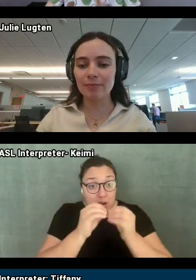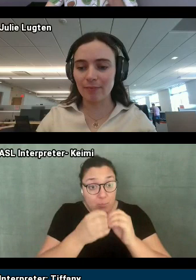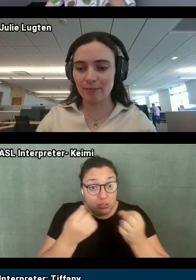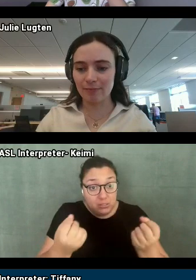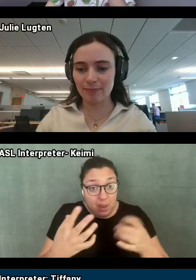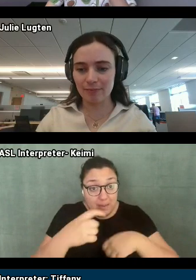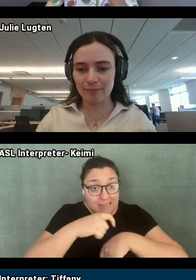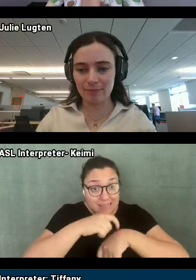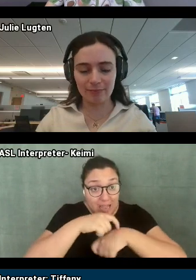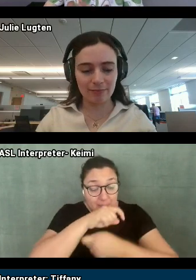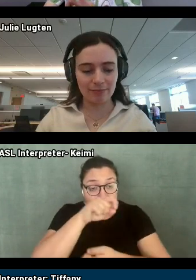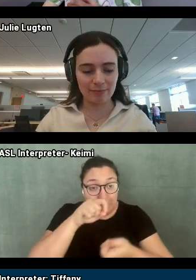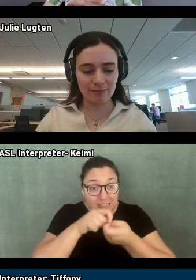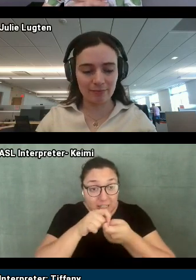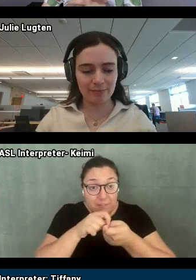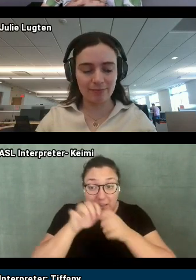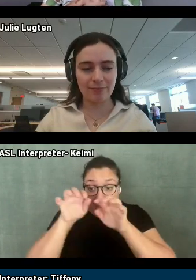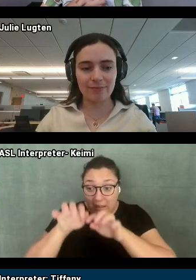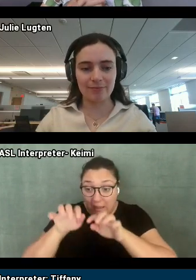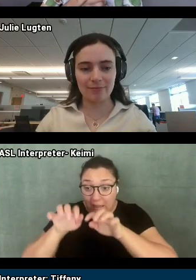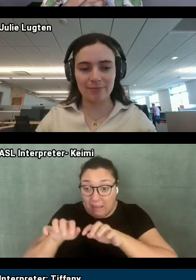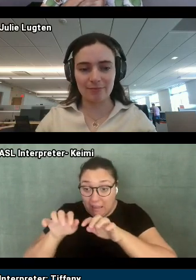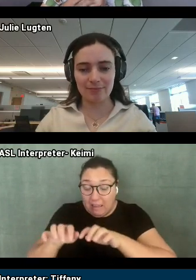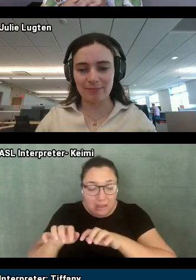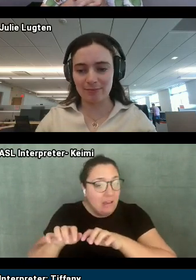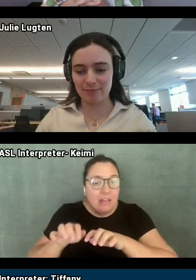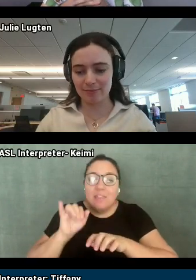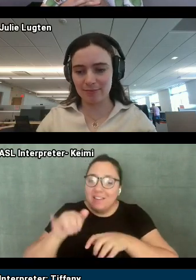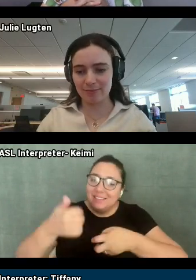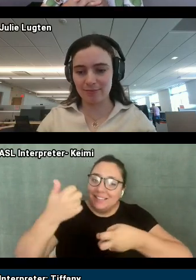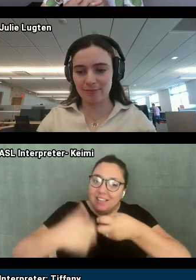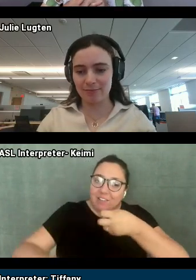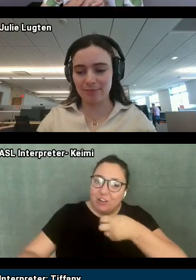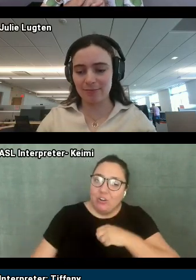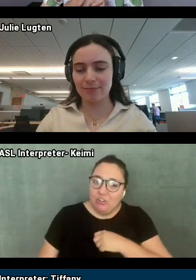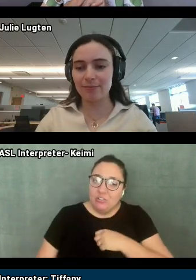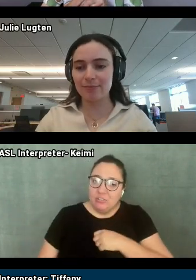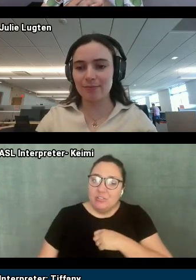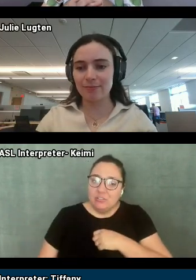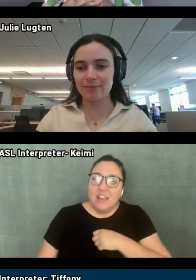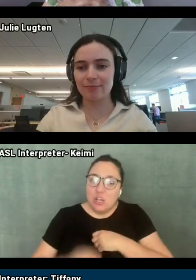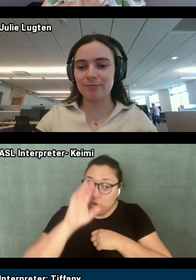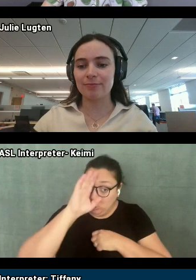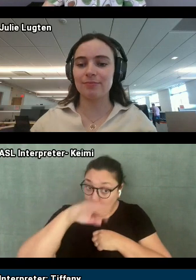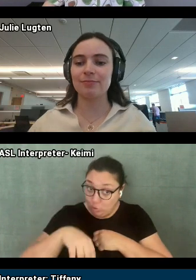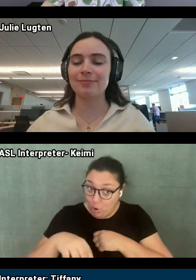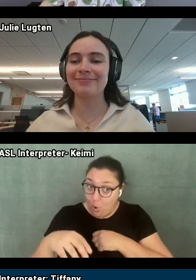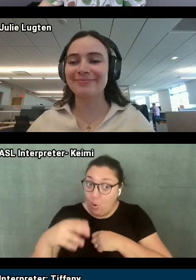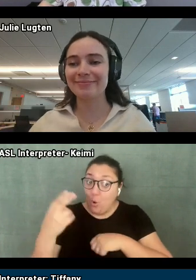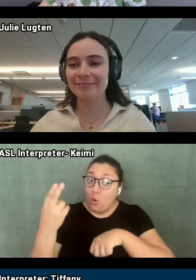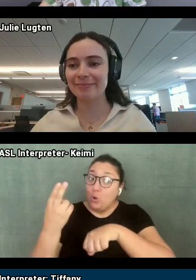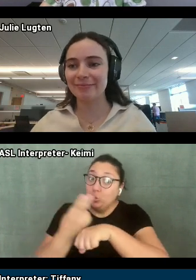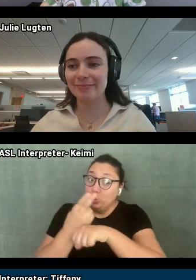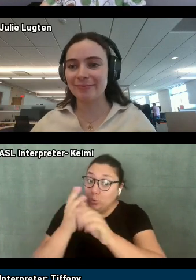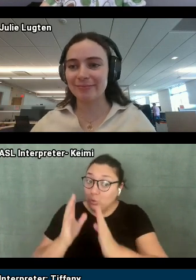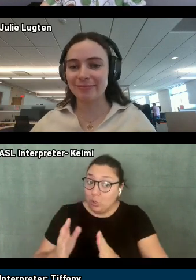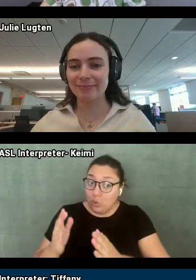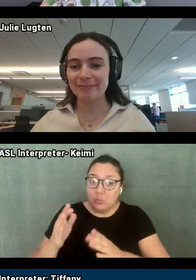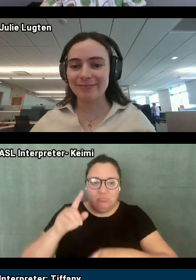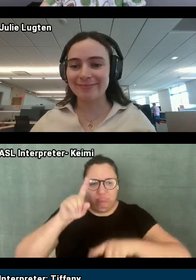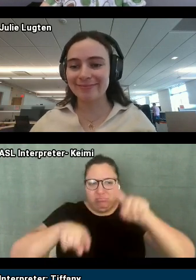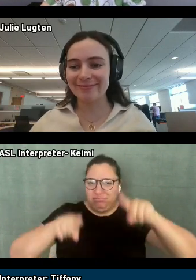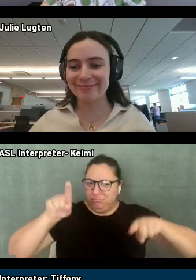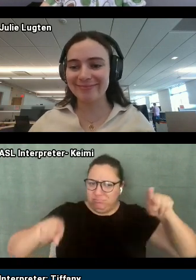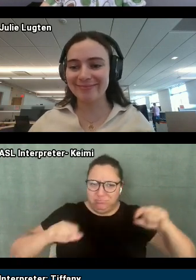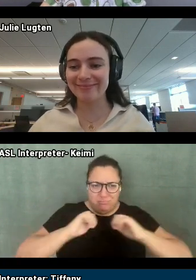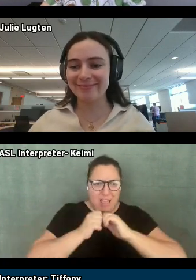a specific thing is entered, this can be very difficult. As you know, users enter things slightly differently all the